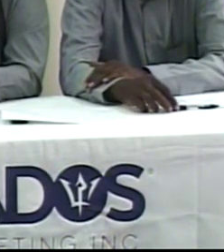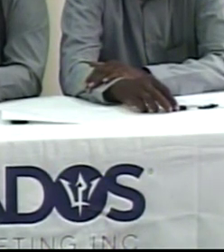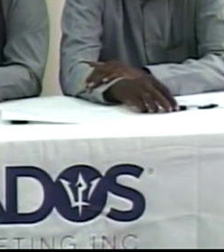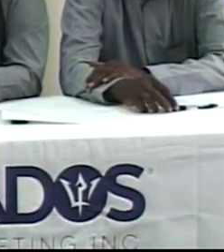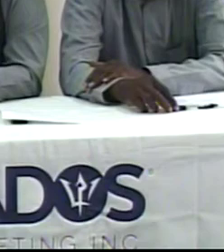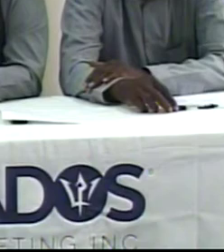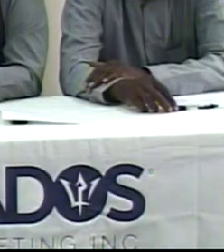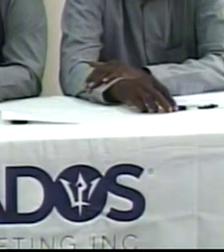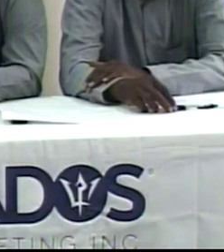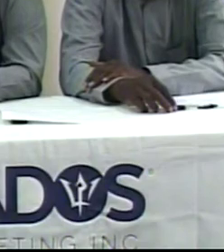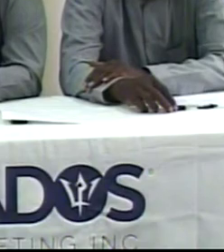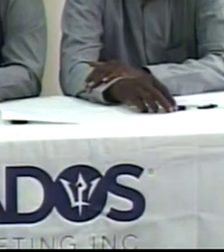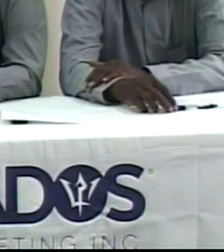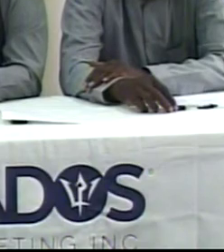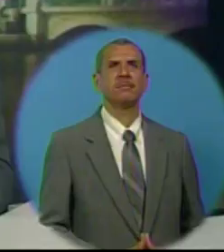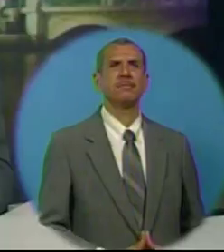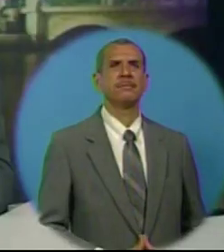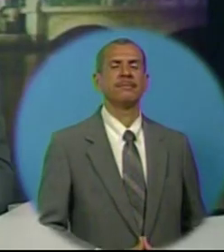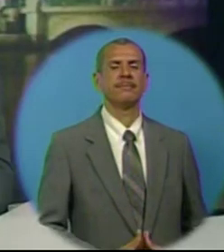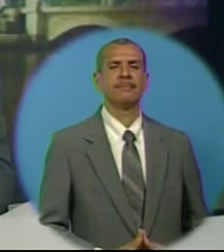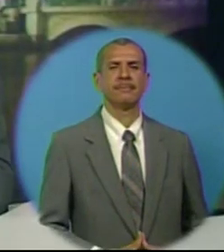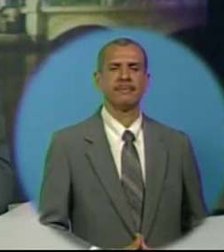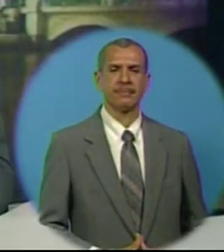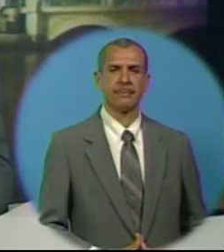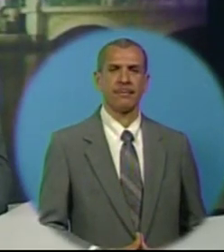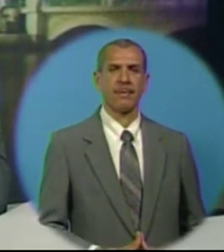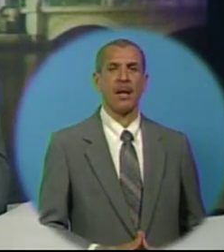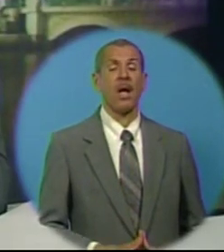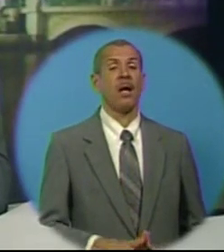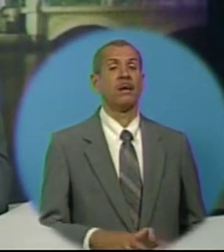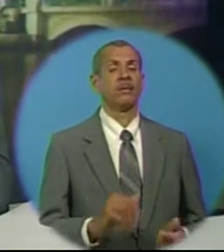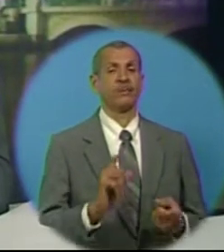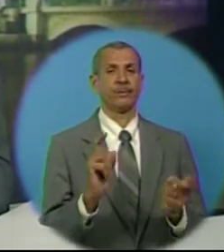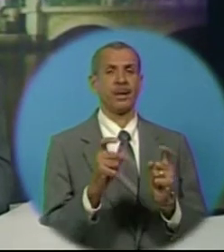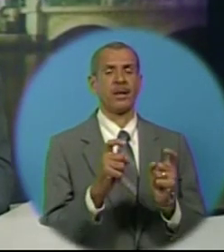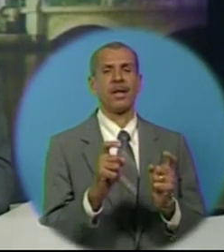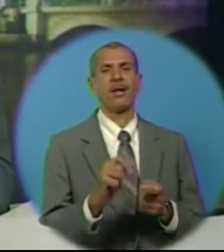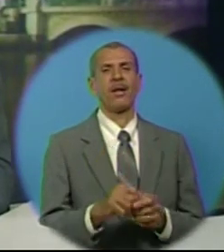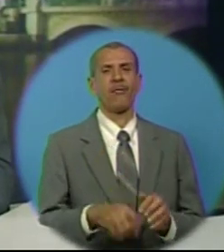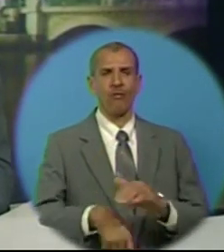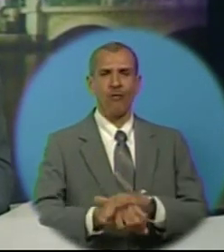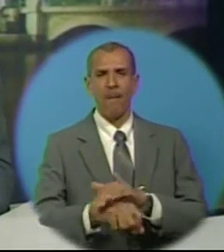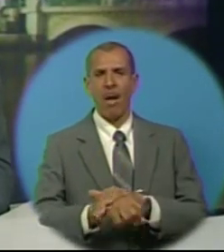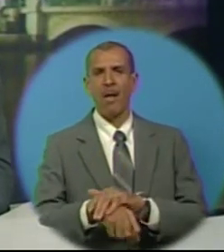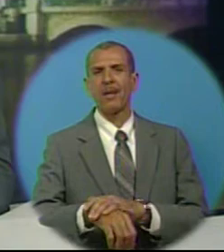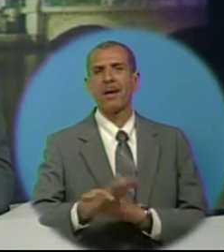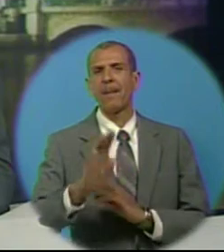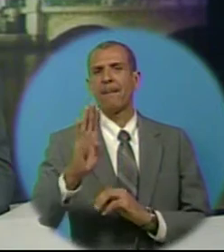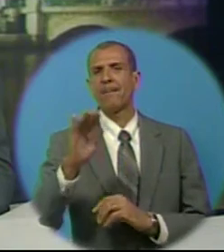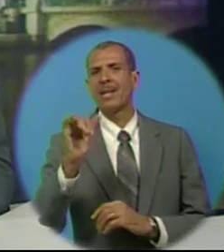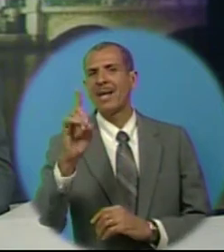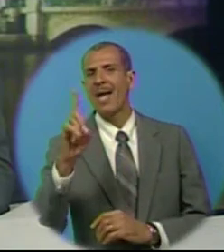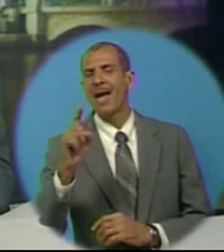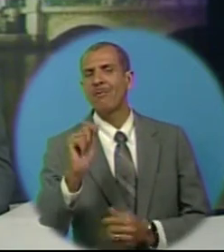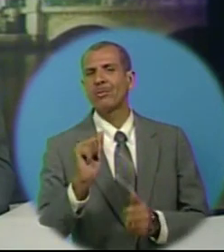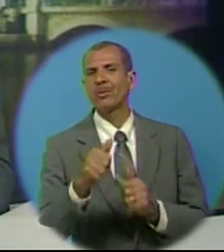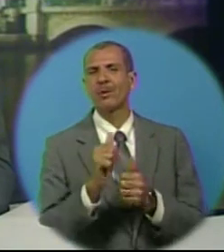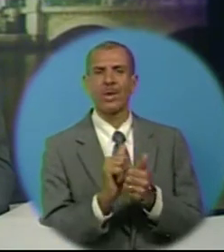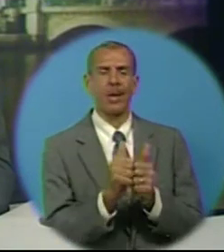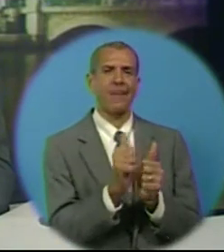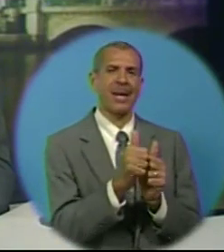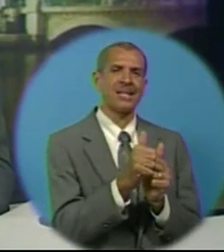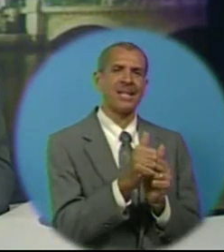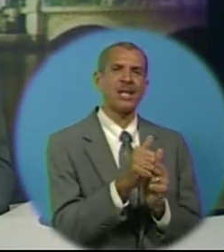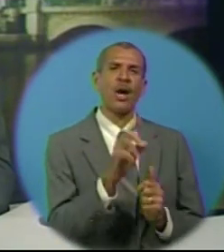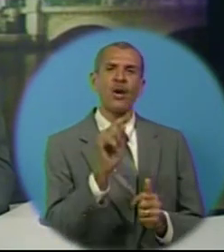in its own right. Switching for sports to football now, the BDF Sports Program and Rendezvous will contest the